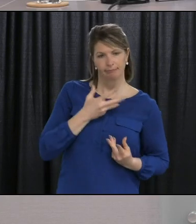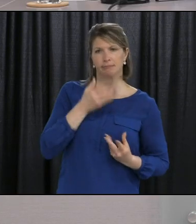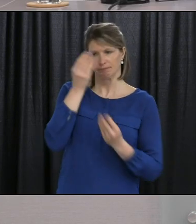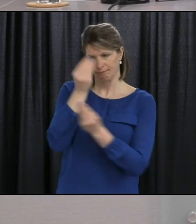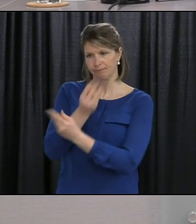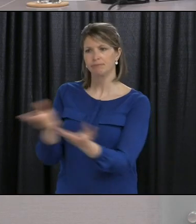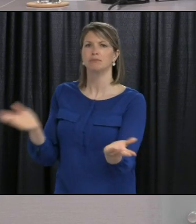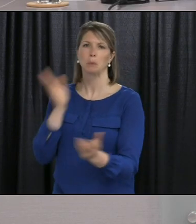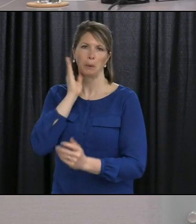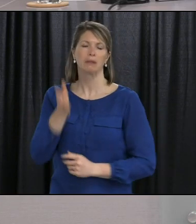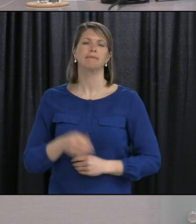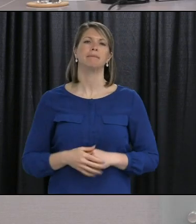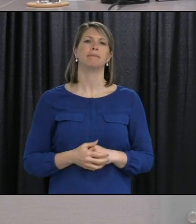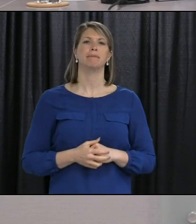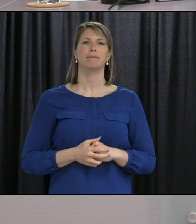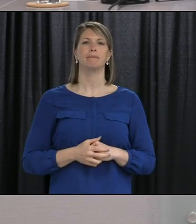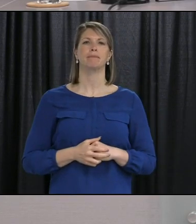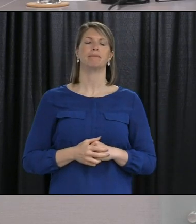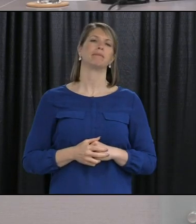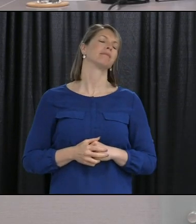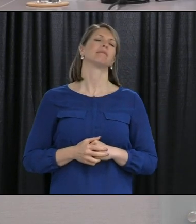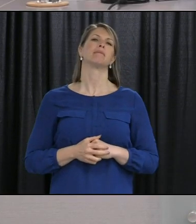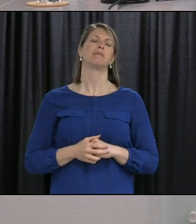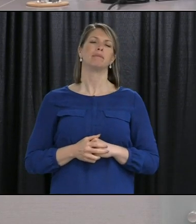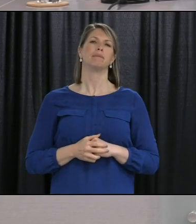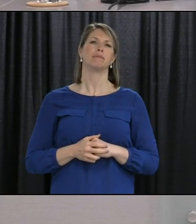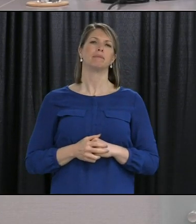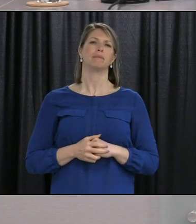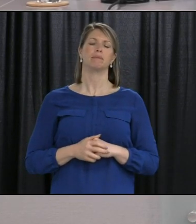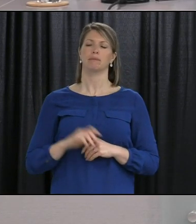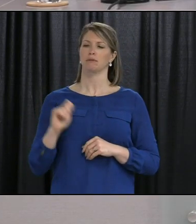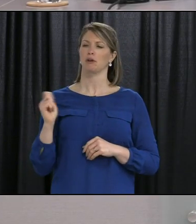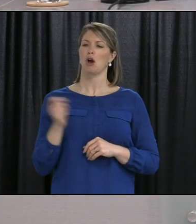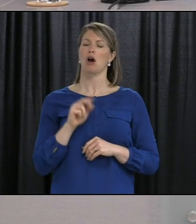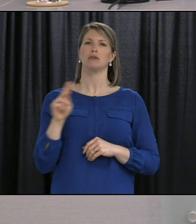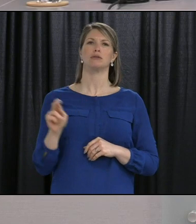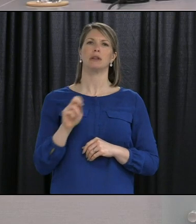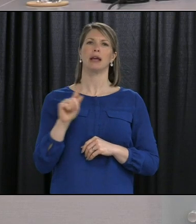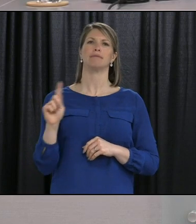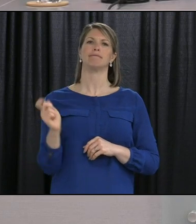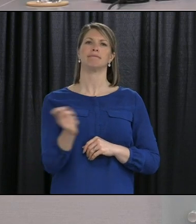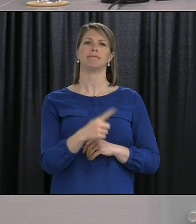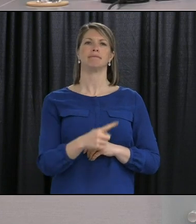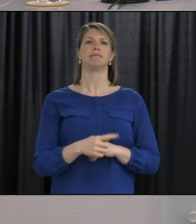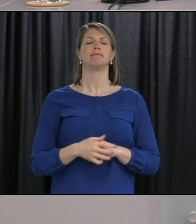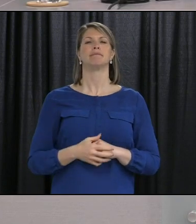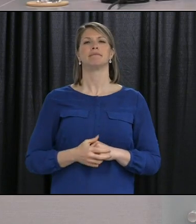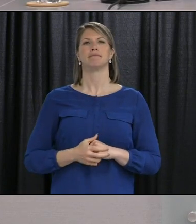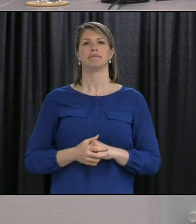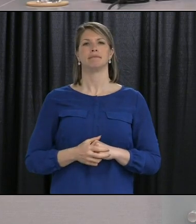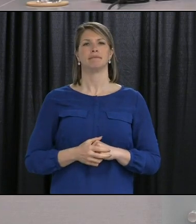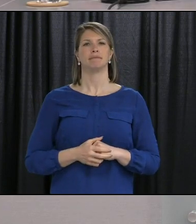Thank you. Our next questions are from Elizabeth Witt of All Newfoundland Labrador. Please go ahead.